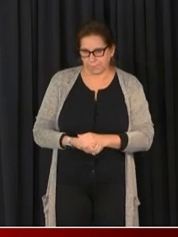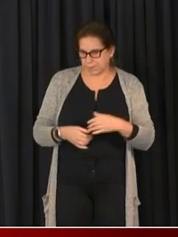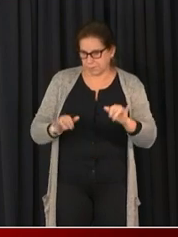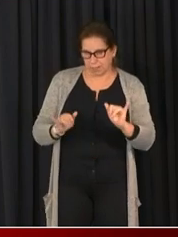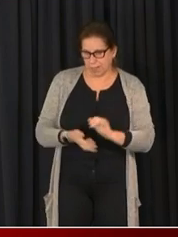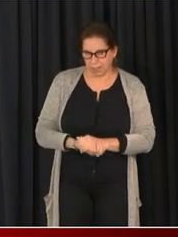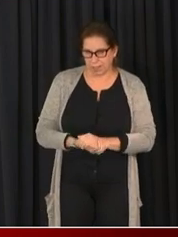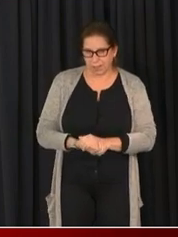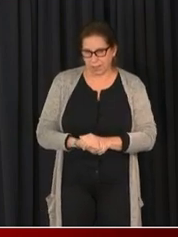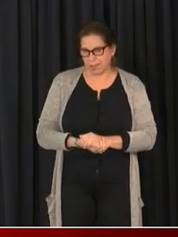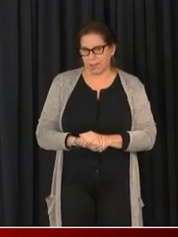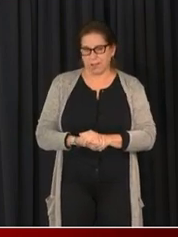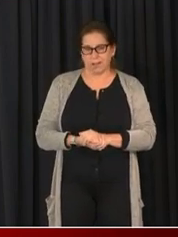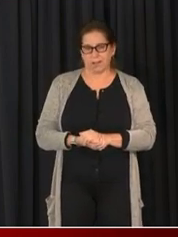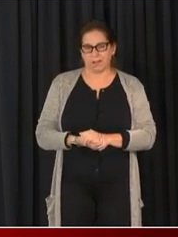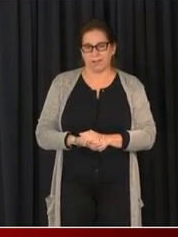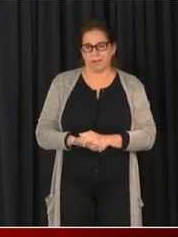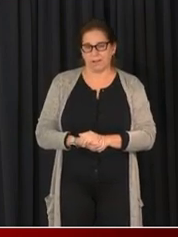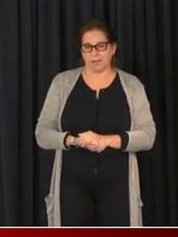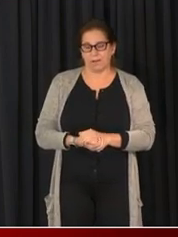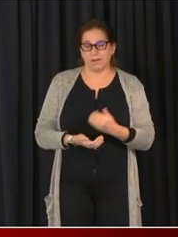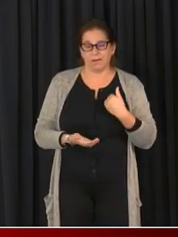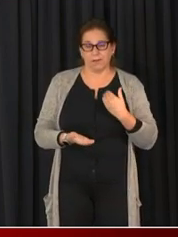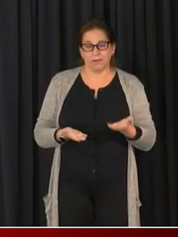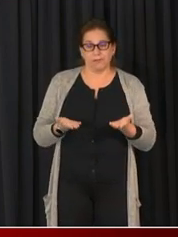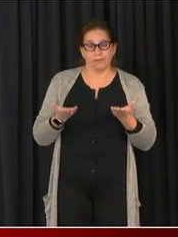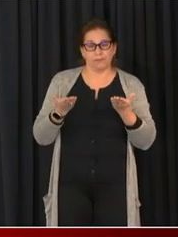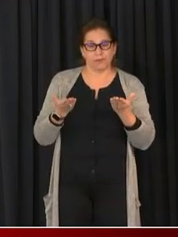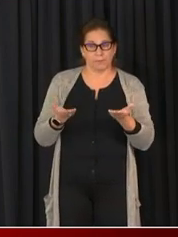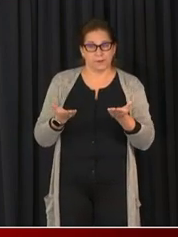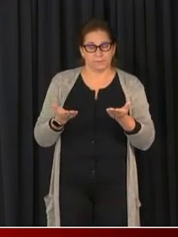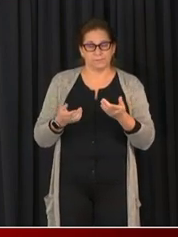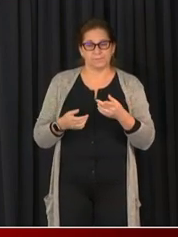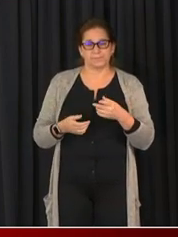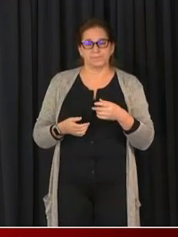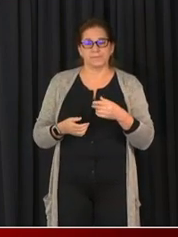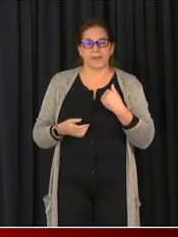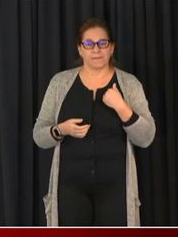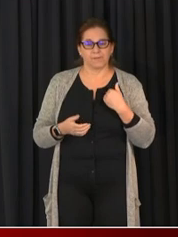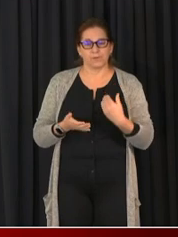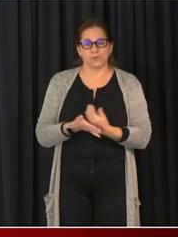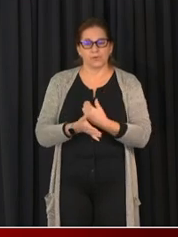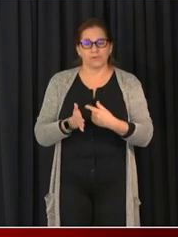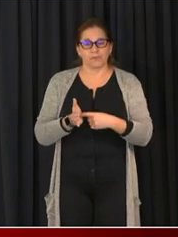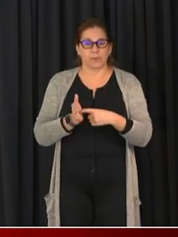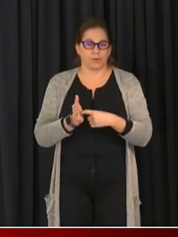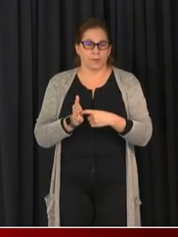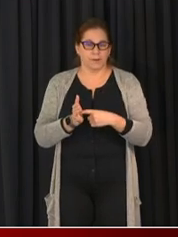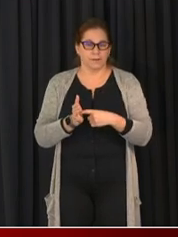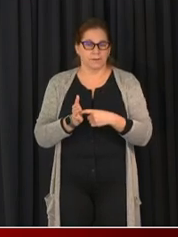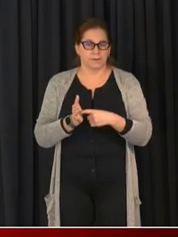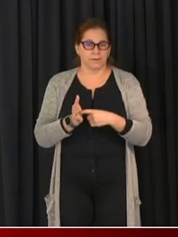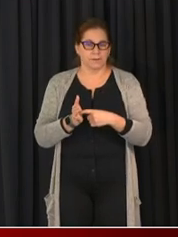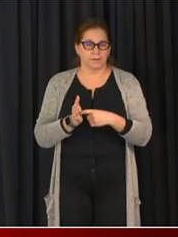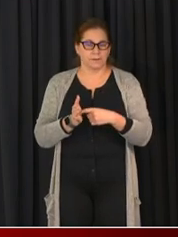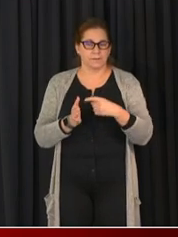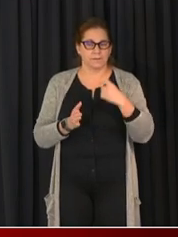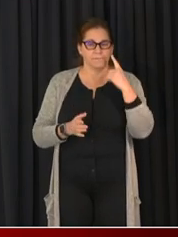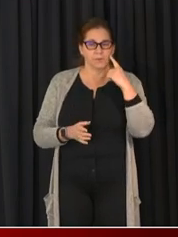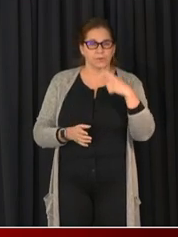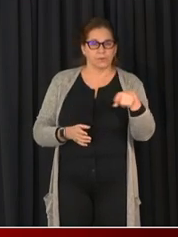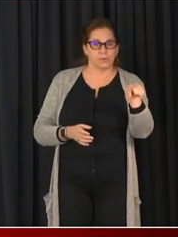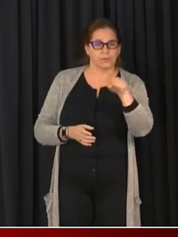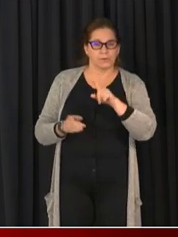And we are also recommending, or also requiring, I should say, that anyone who is a close contact of